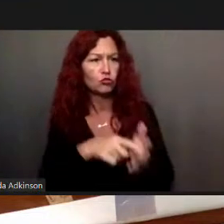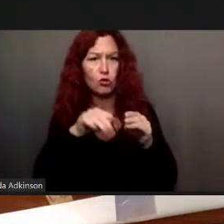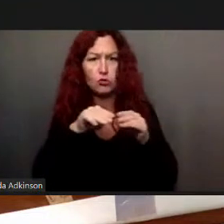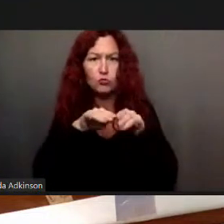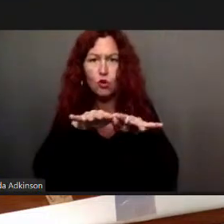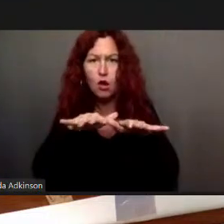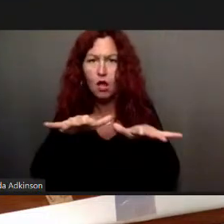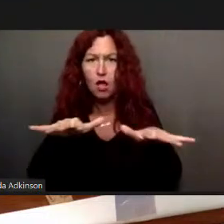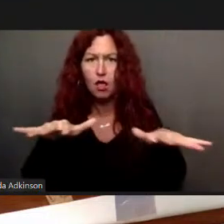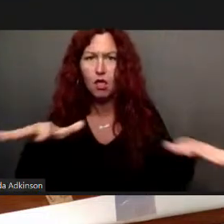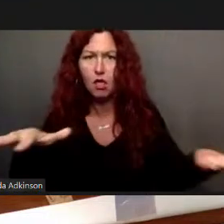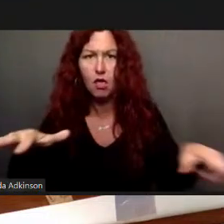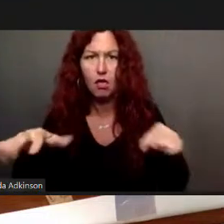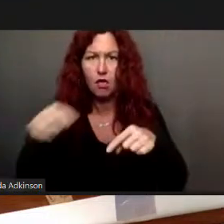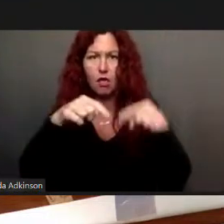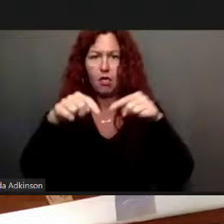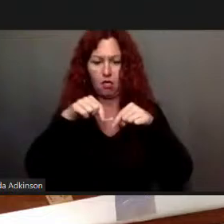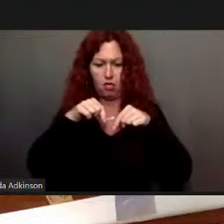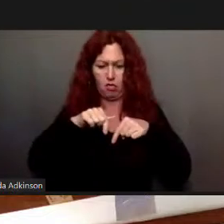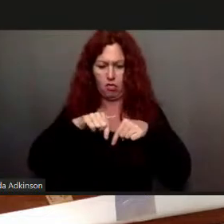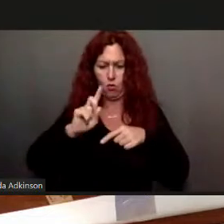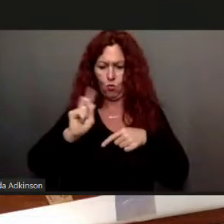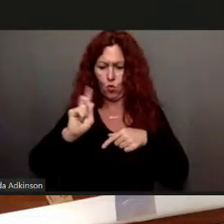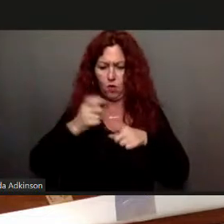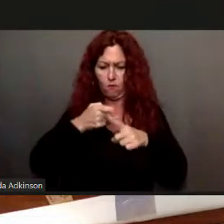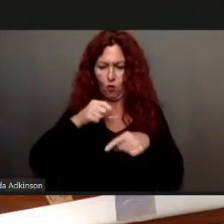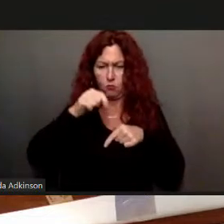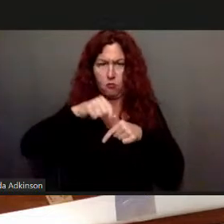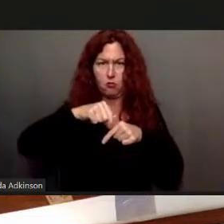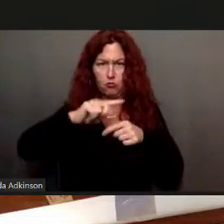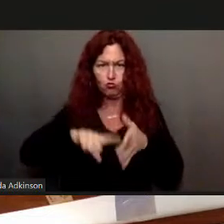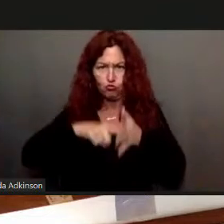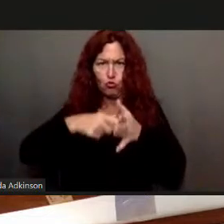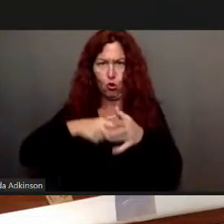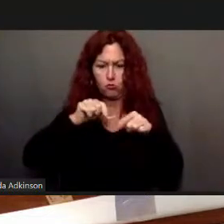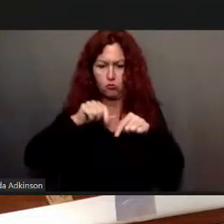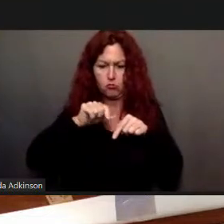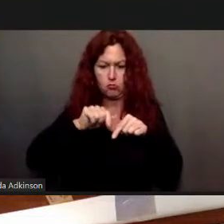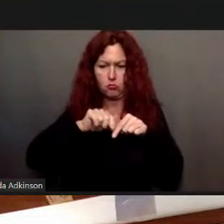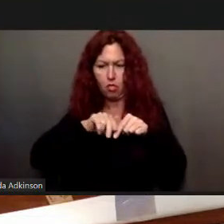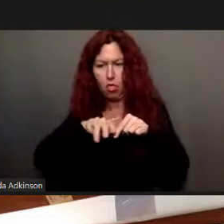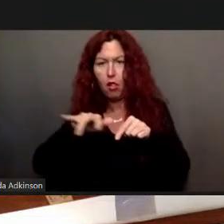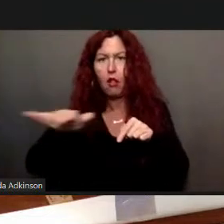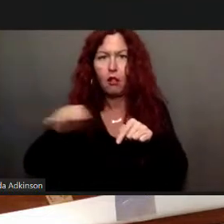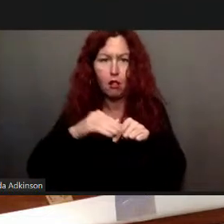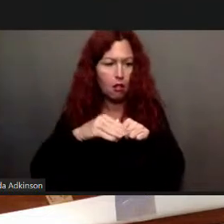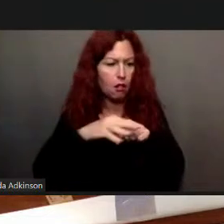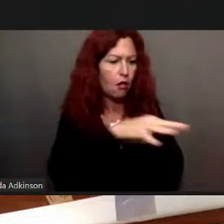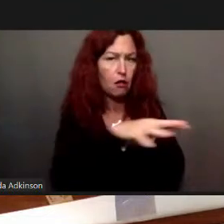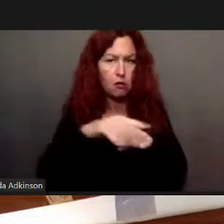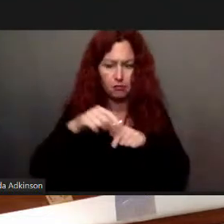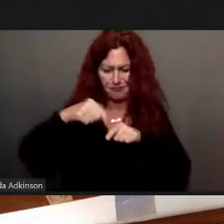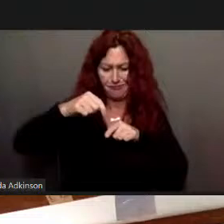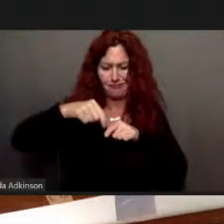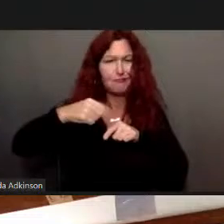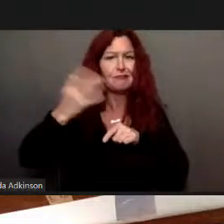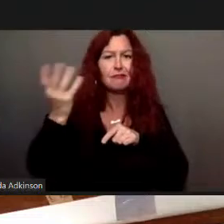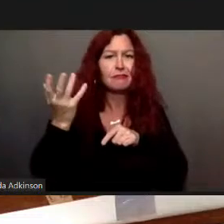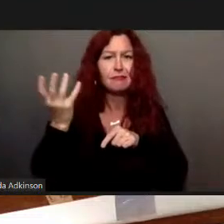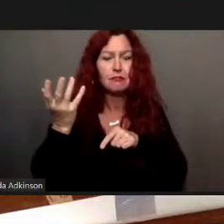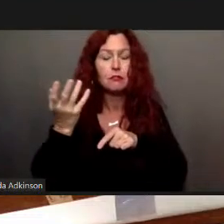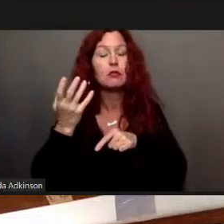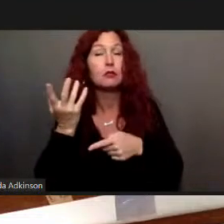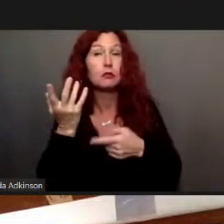We obviously have the information that we know that the positives are in a certain area. We also are in contact with the